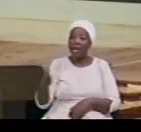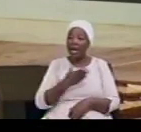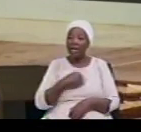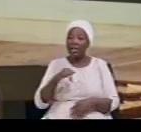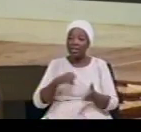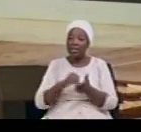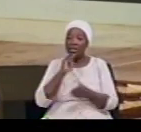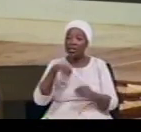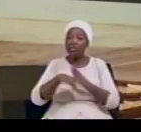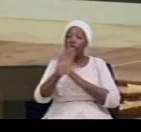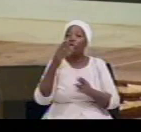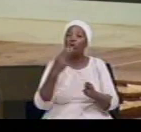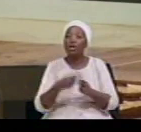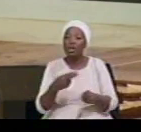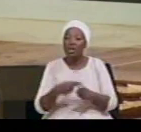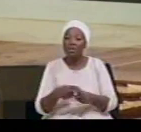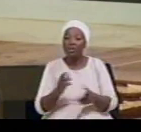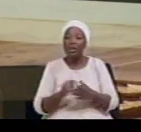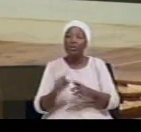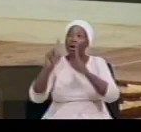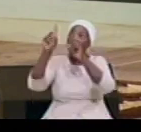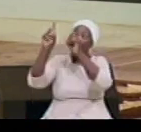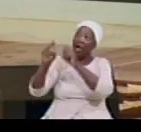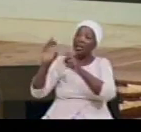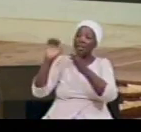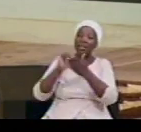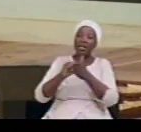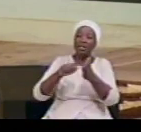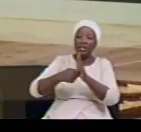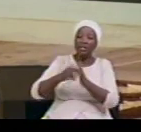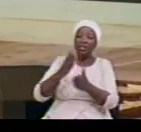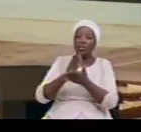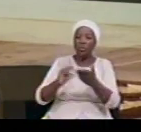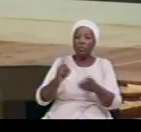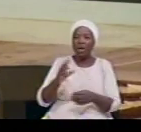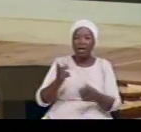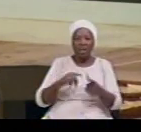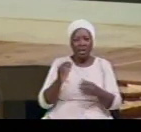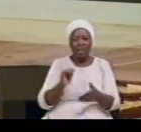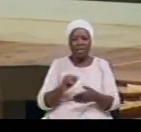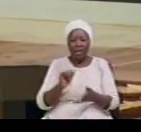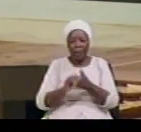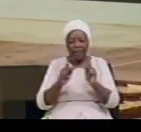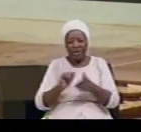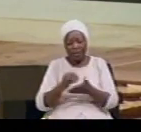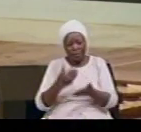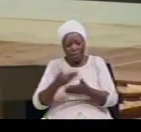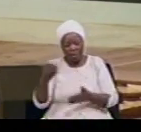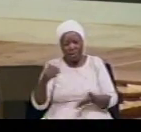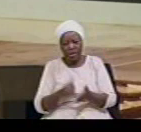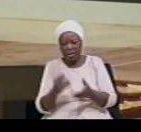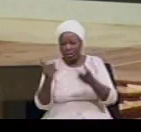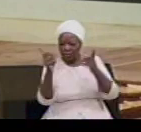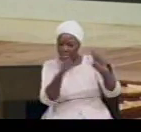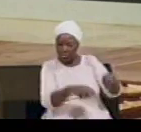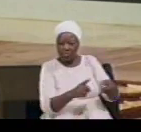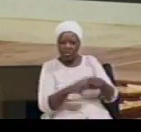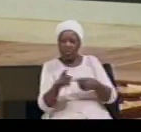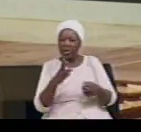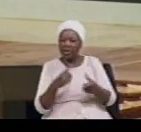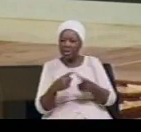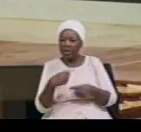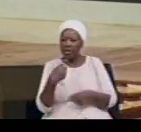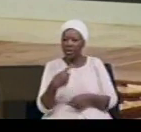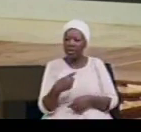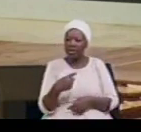name. You're hanging the key somewhere, and the person who purchased it came to you and said,